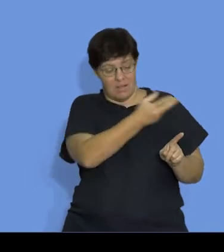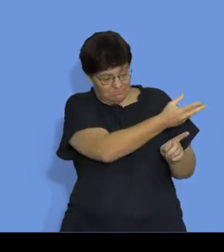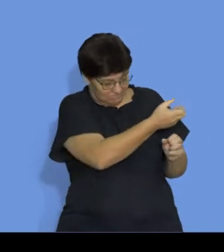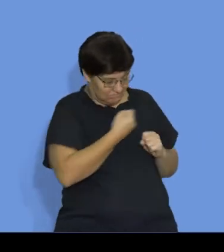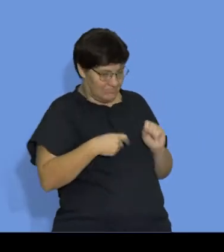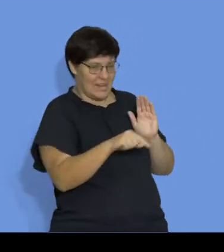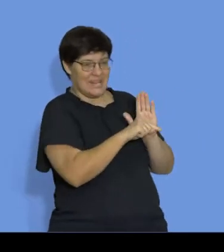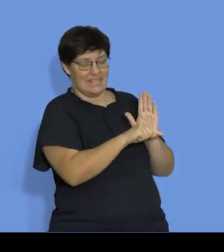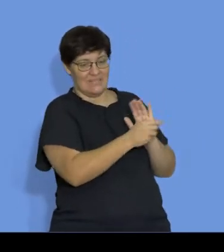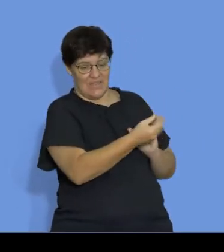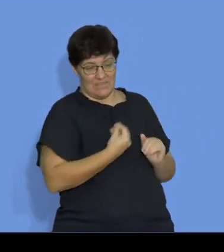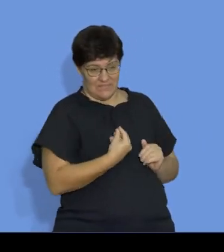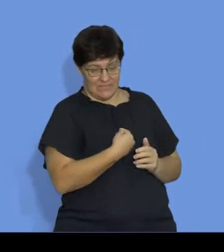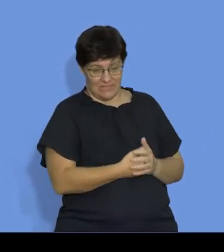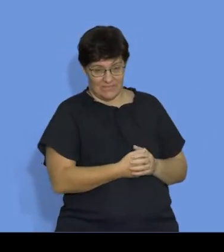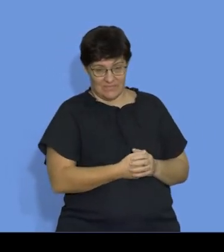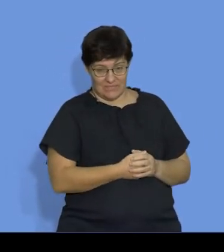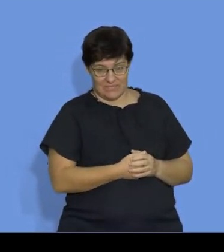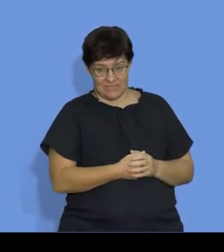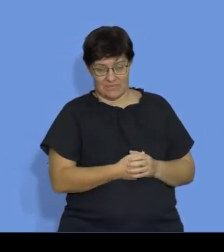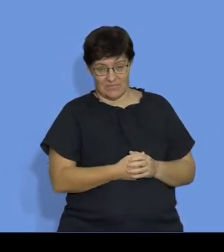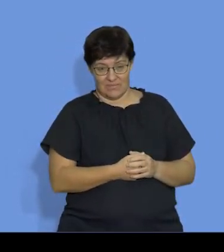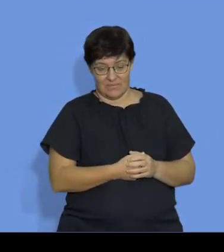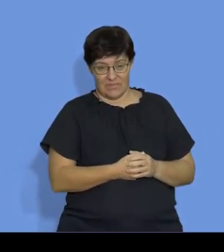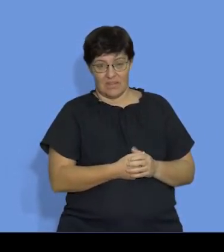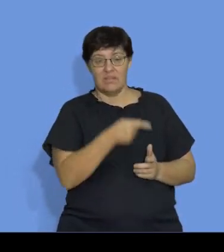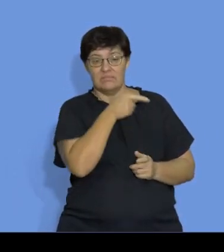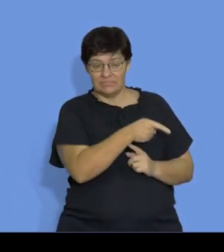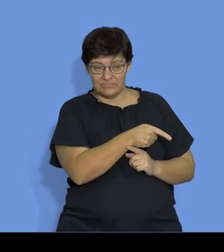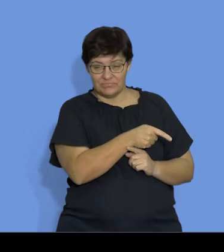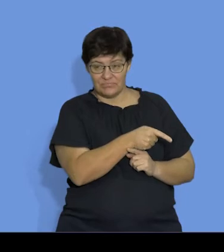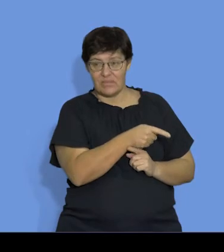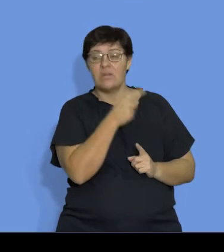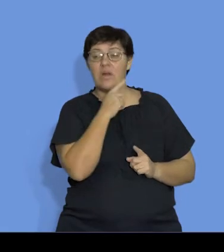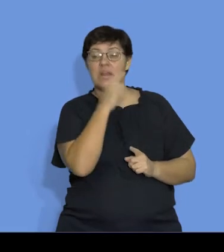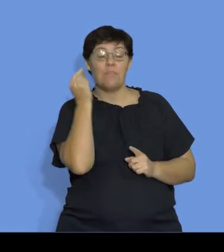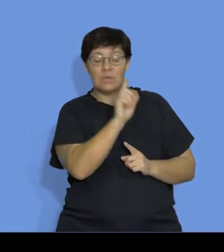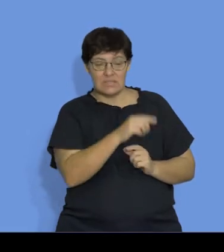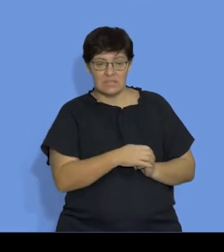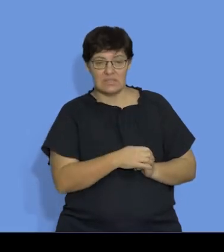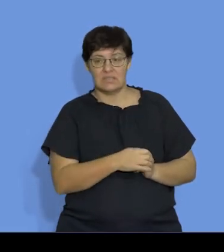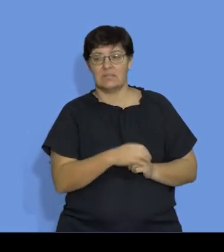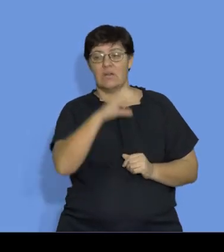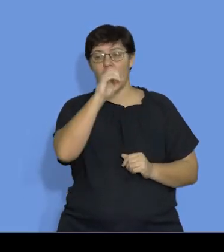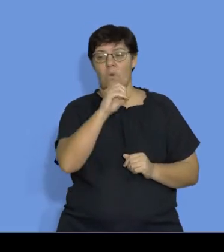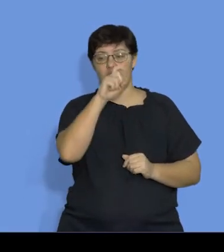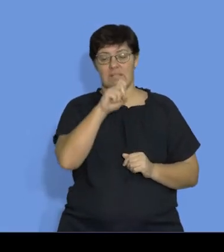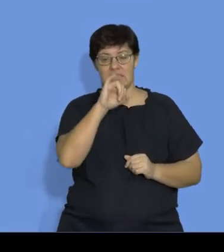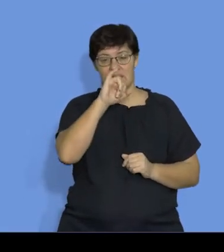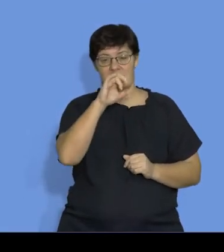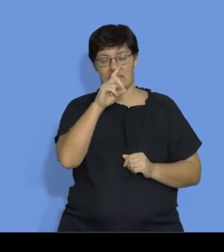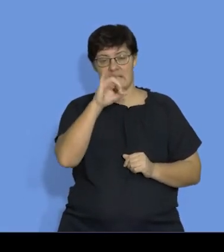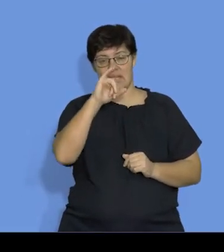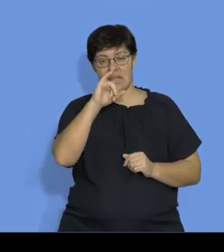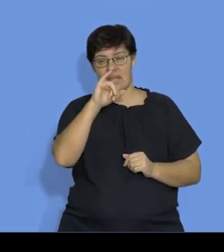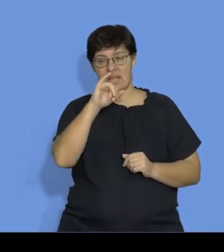electrons. So what name do we give to the substance that undergoes reduction? We call it an oxidizing agent. Okay,